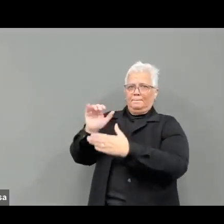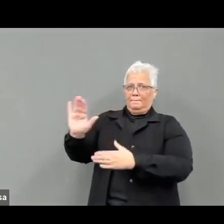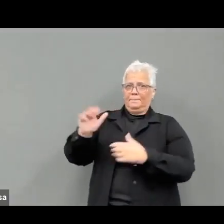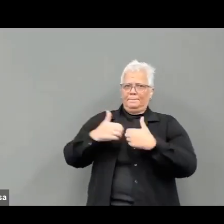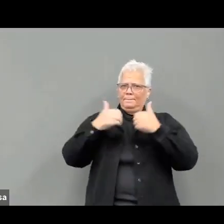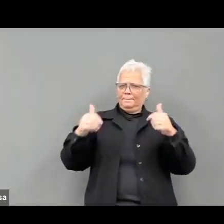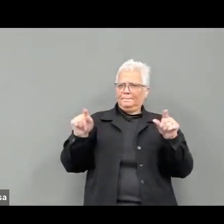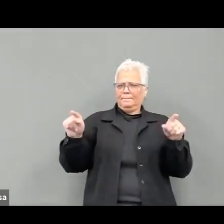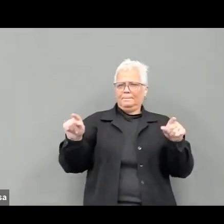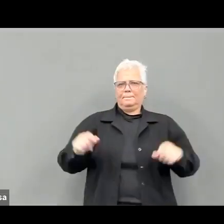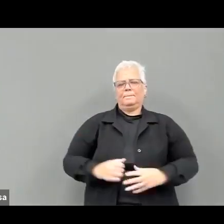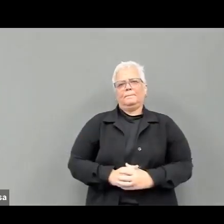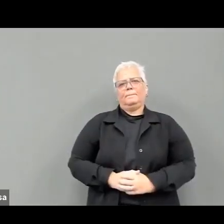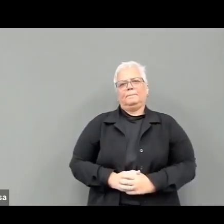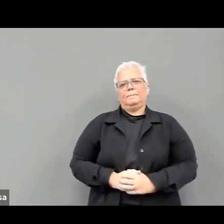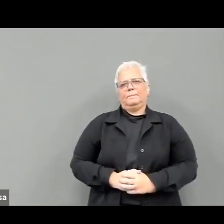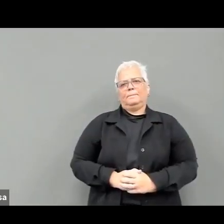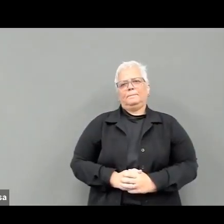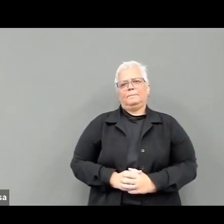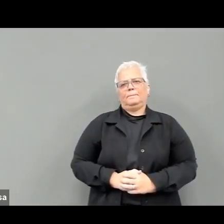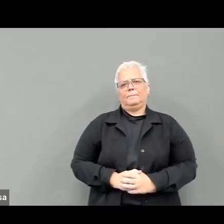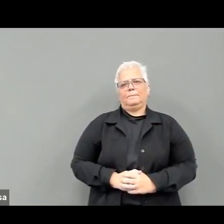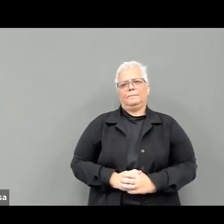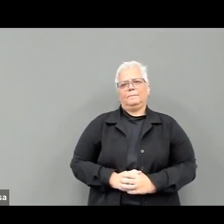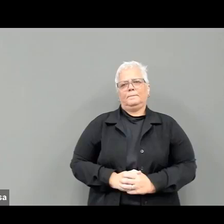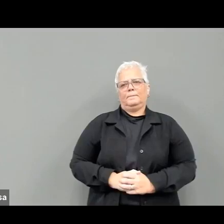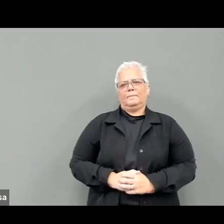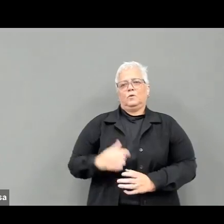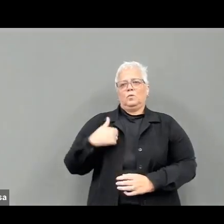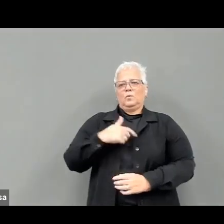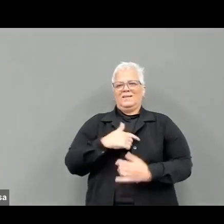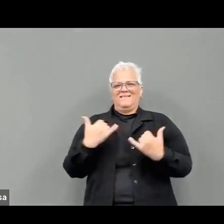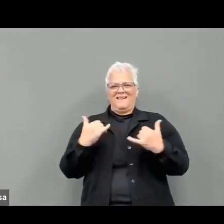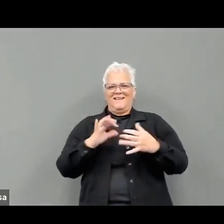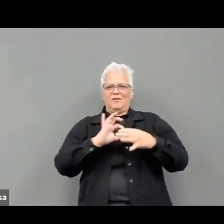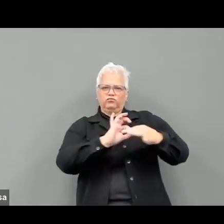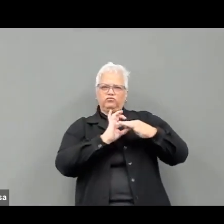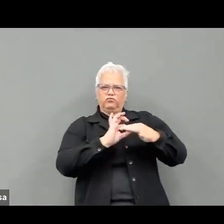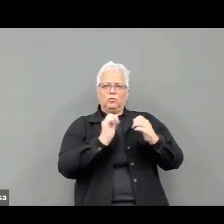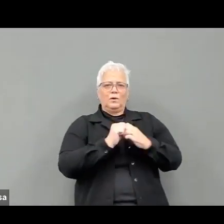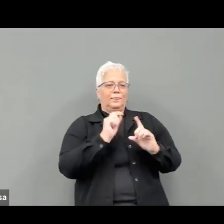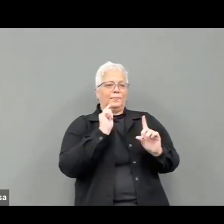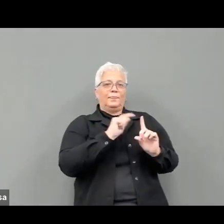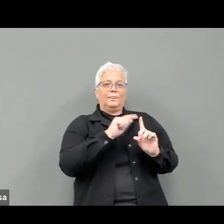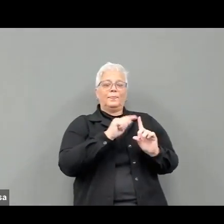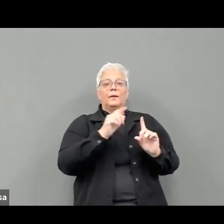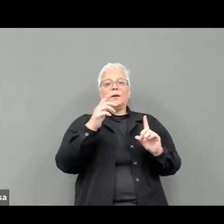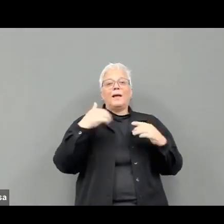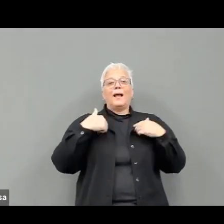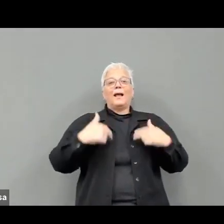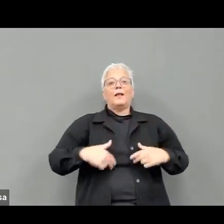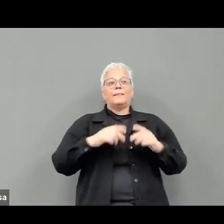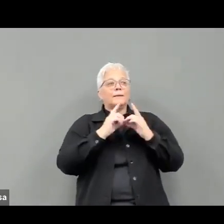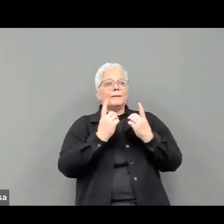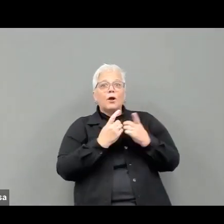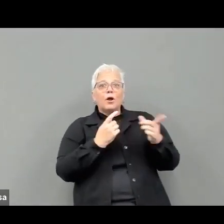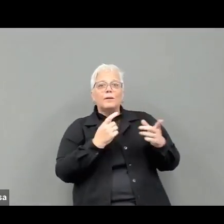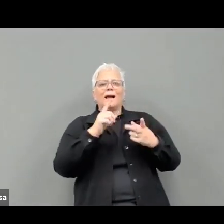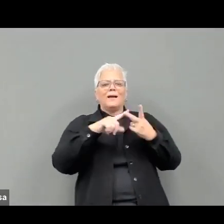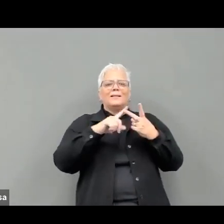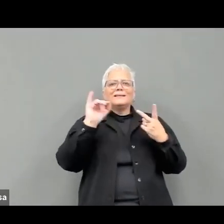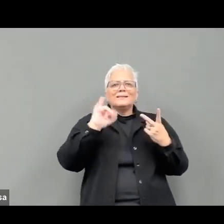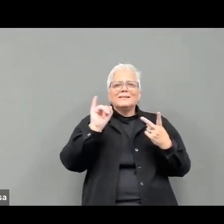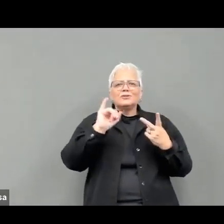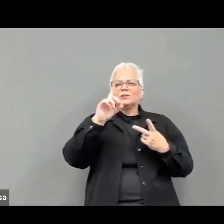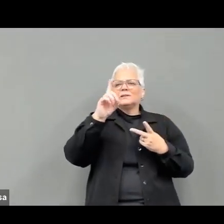community to get many, and Delta Dental, to get many of them vaccinated as well. Morton does have a dental clinic and